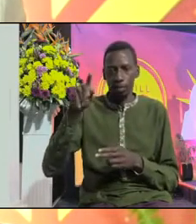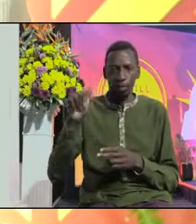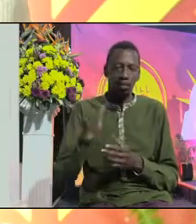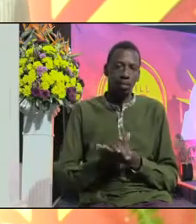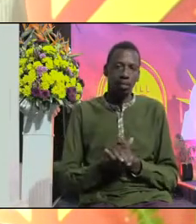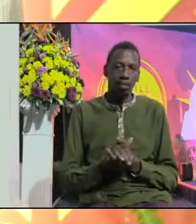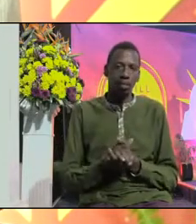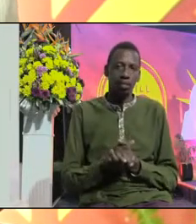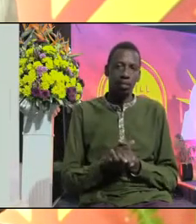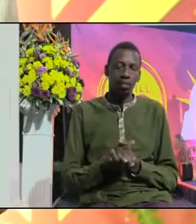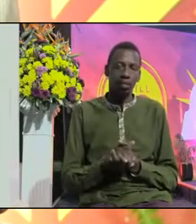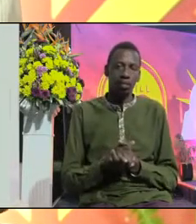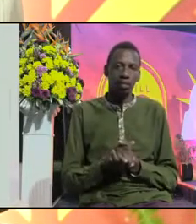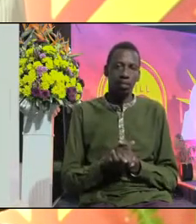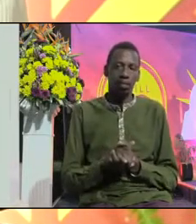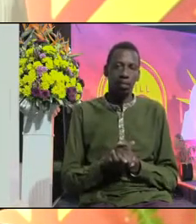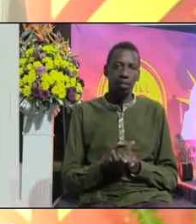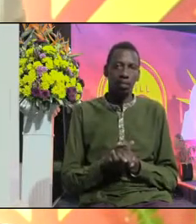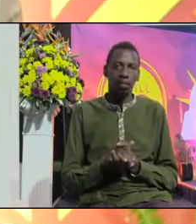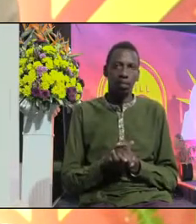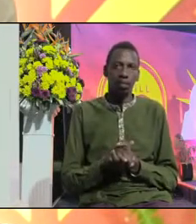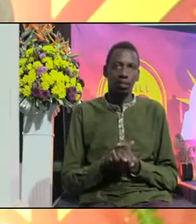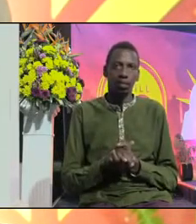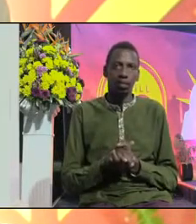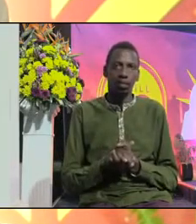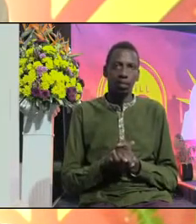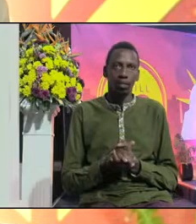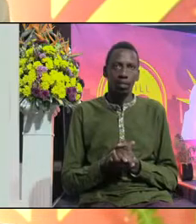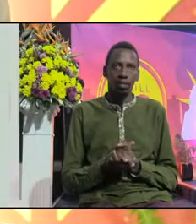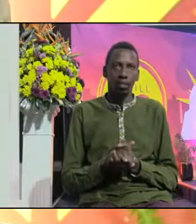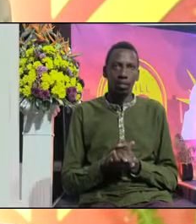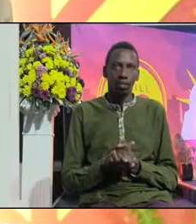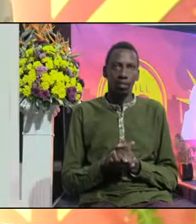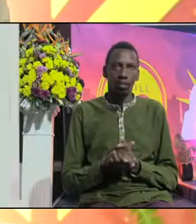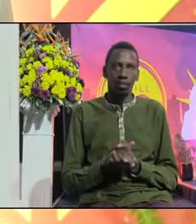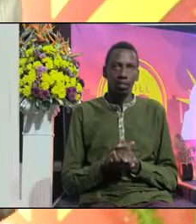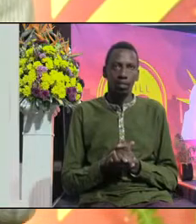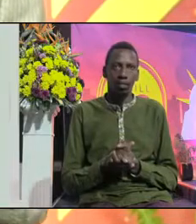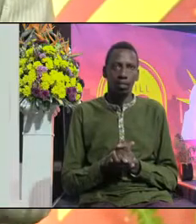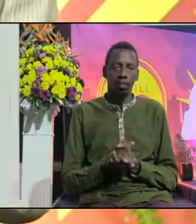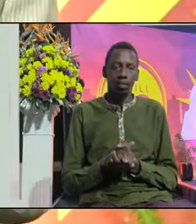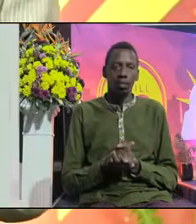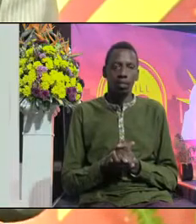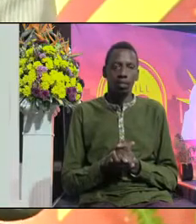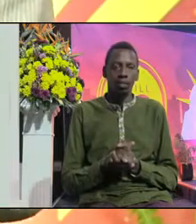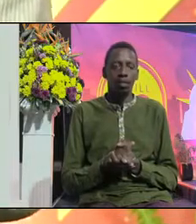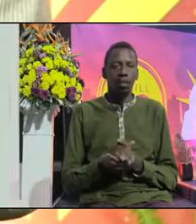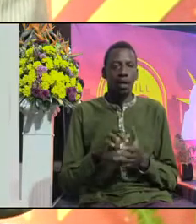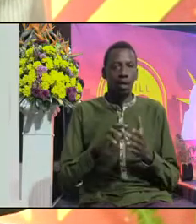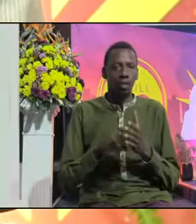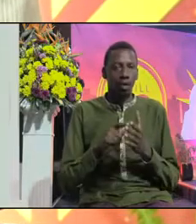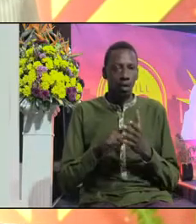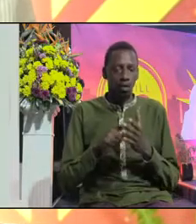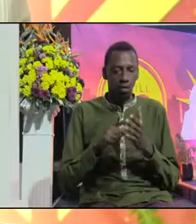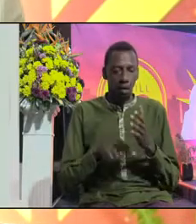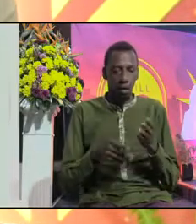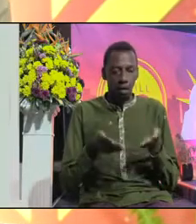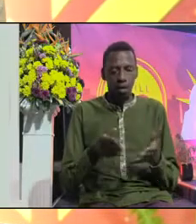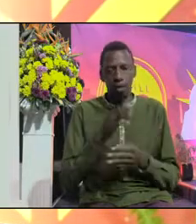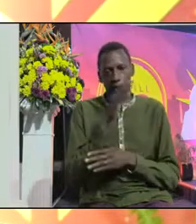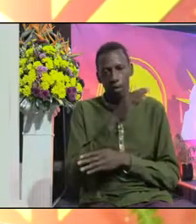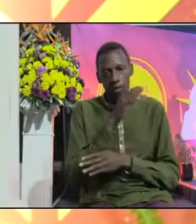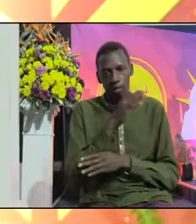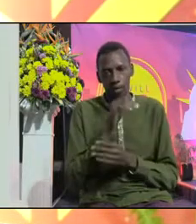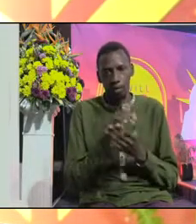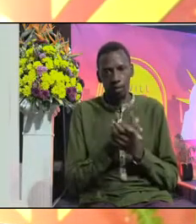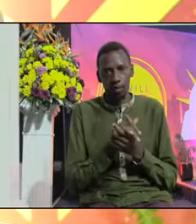Papa, indeed, was a rolling stone. Now, what we're talking about here this evening is